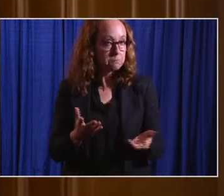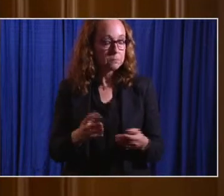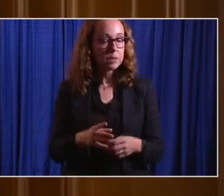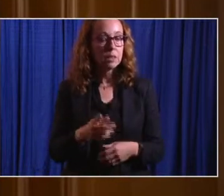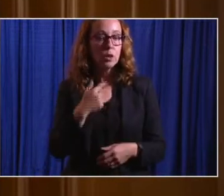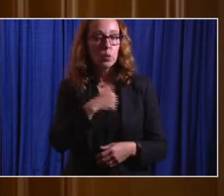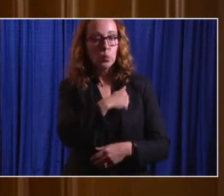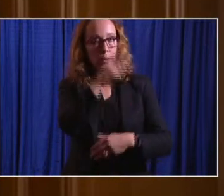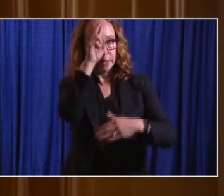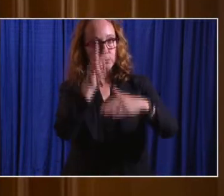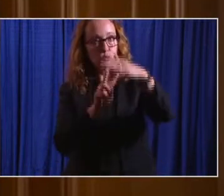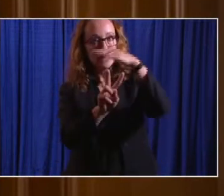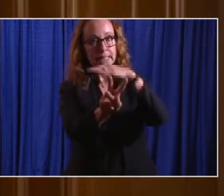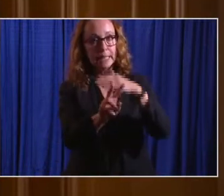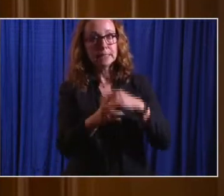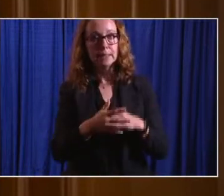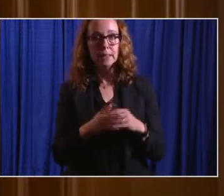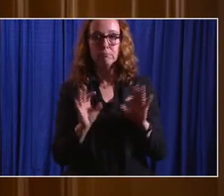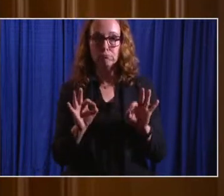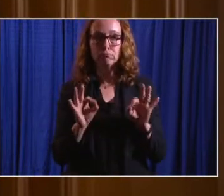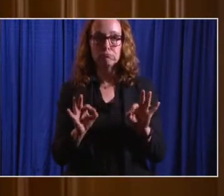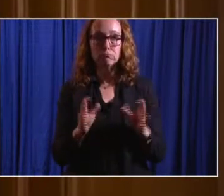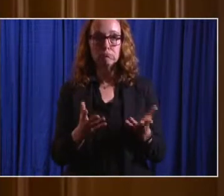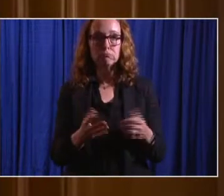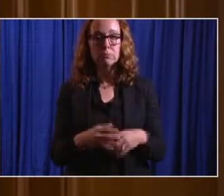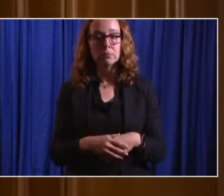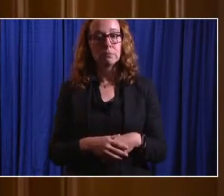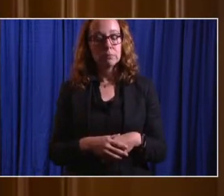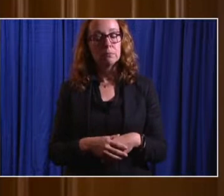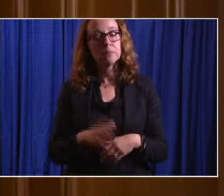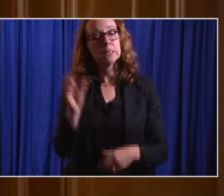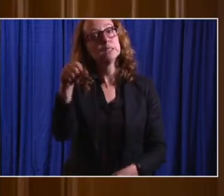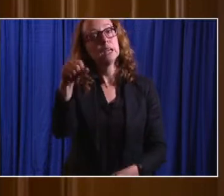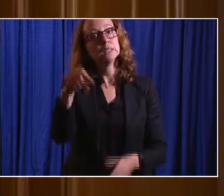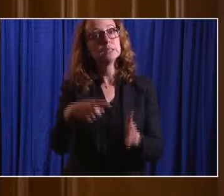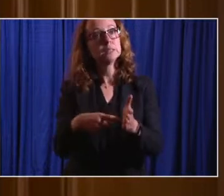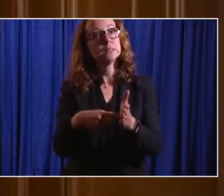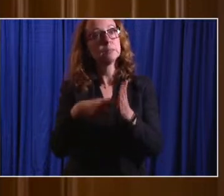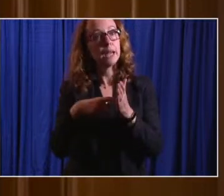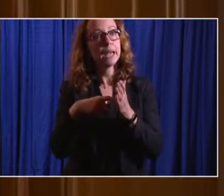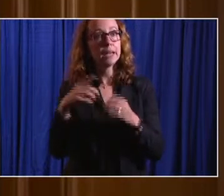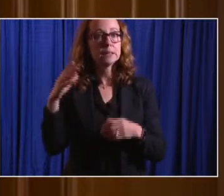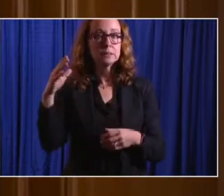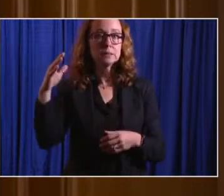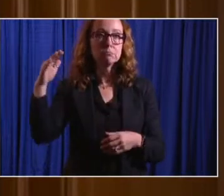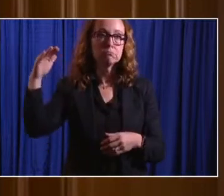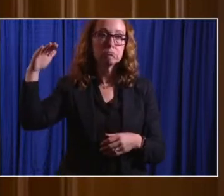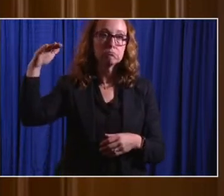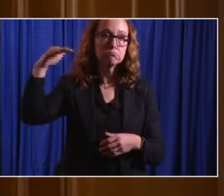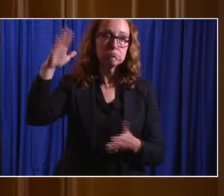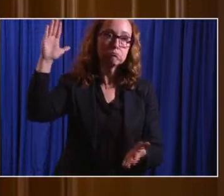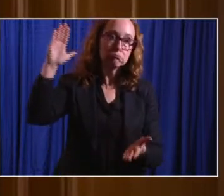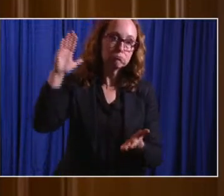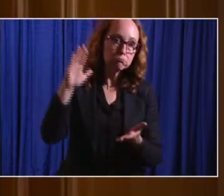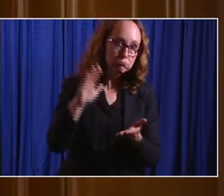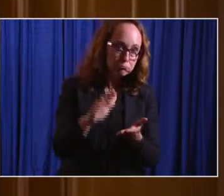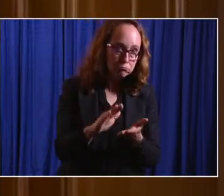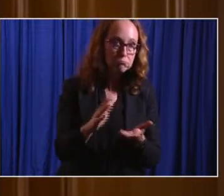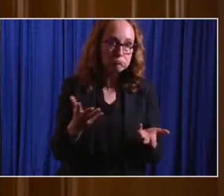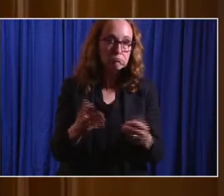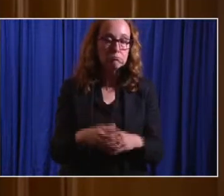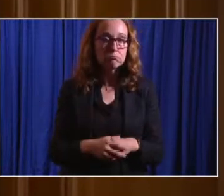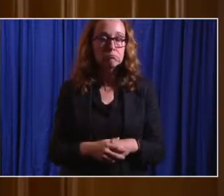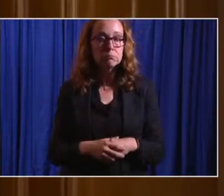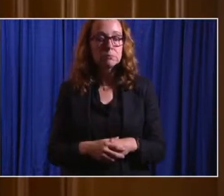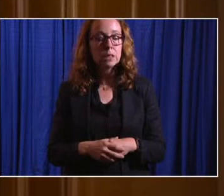to when that was going to occur, but it certainly is going down, you know, very, very significantly at this point. But you